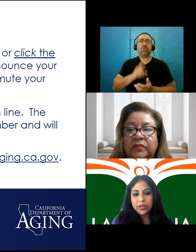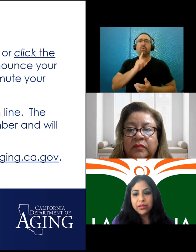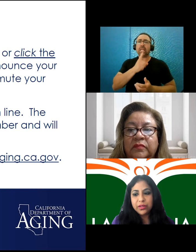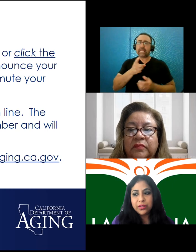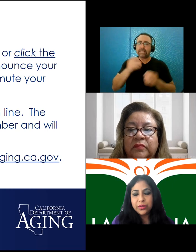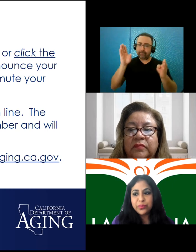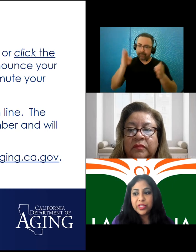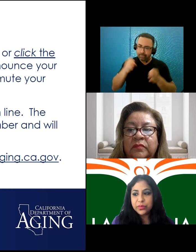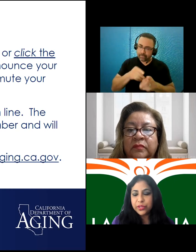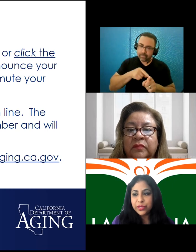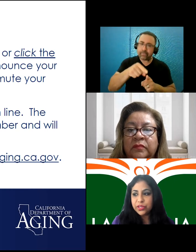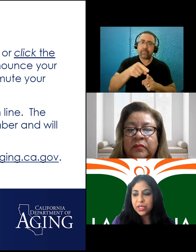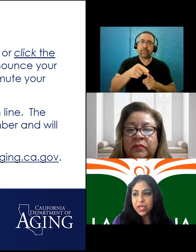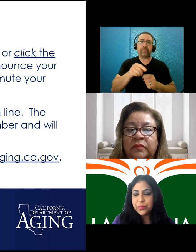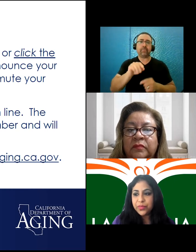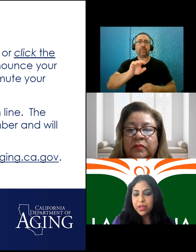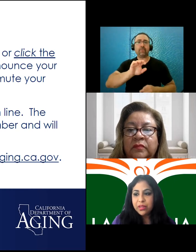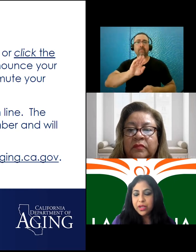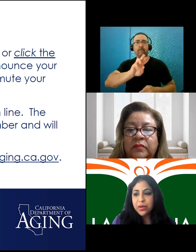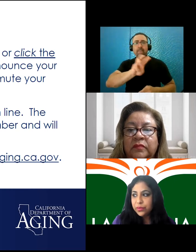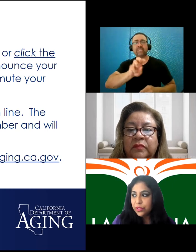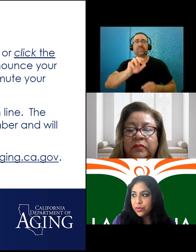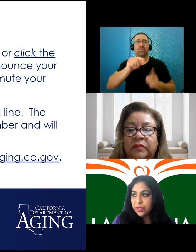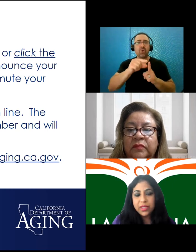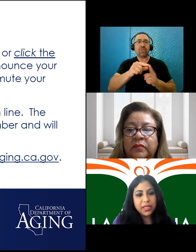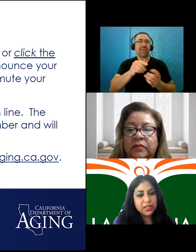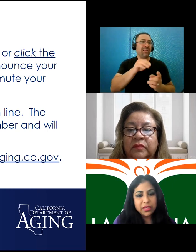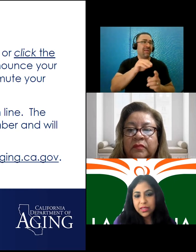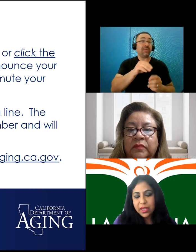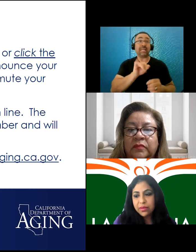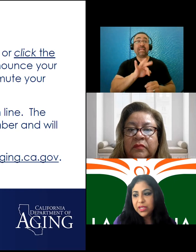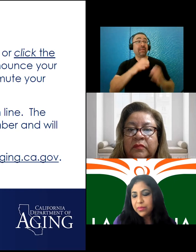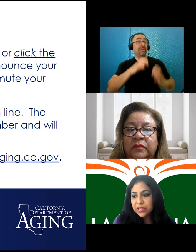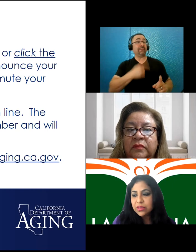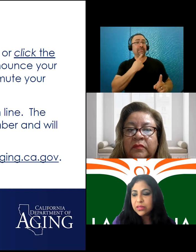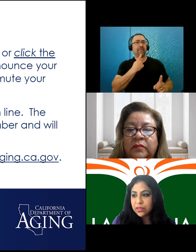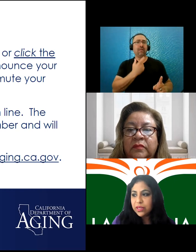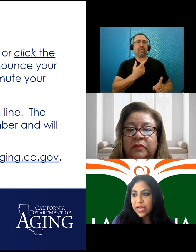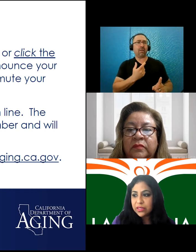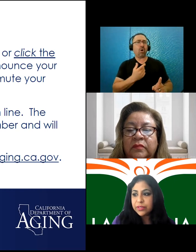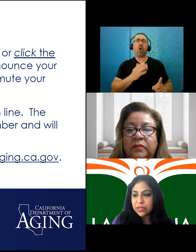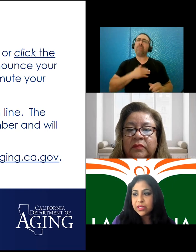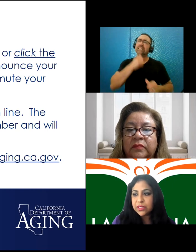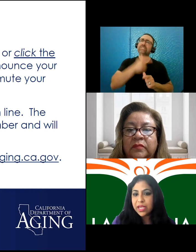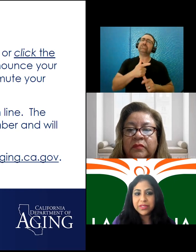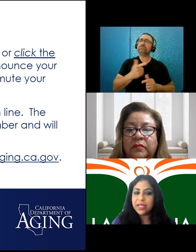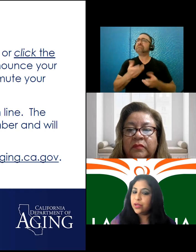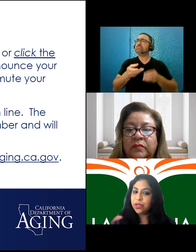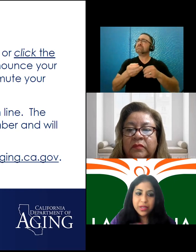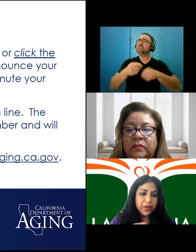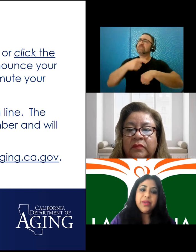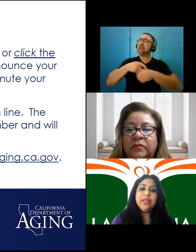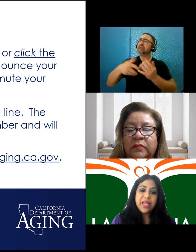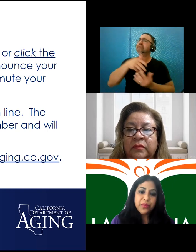in on those buzzwords. Like, if a client says, yeah, my sister and I spent a lot of time, it's